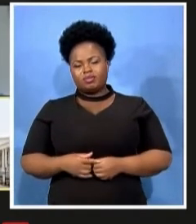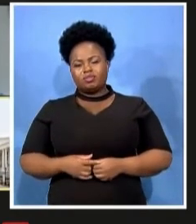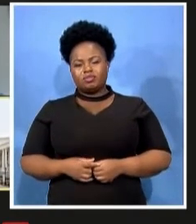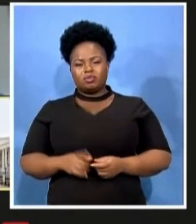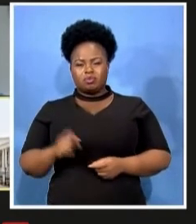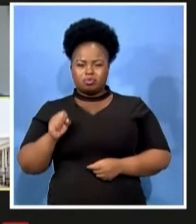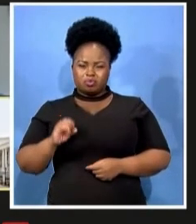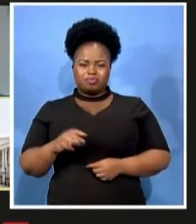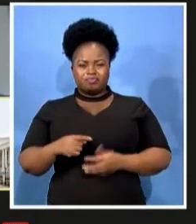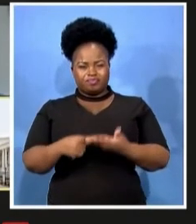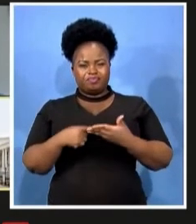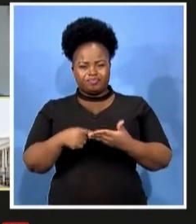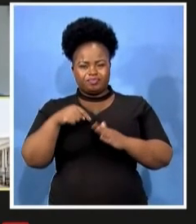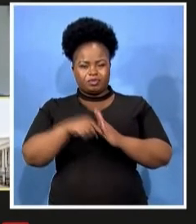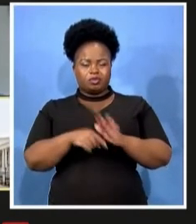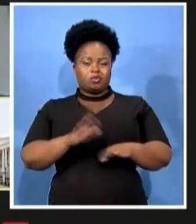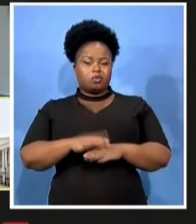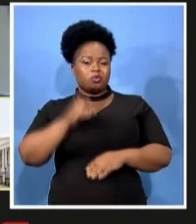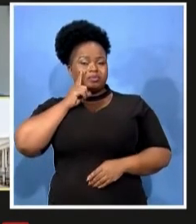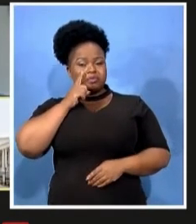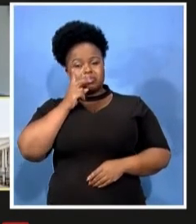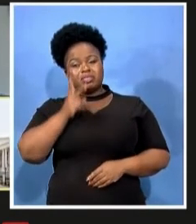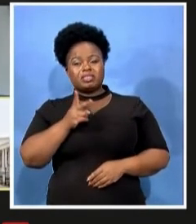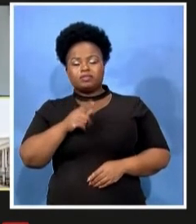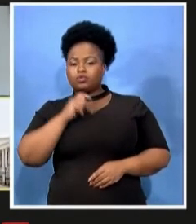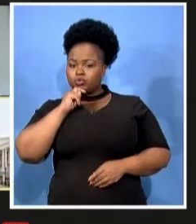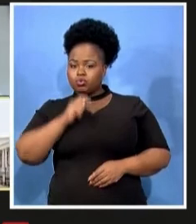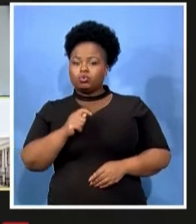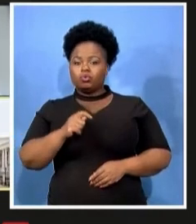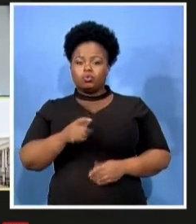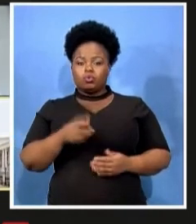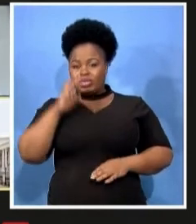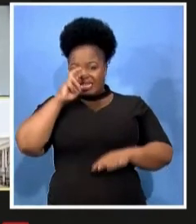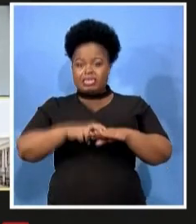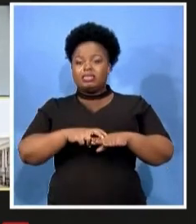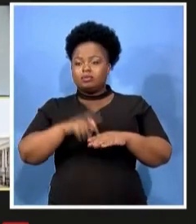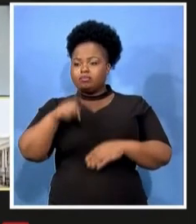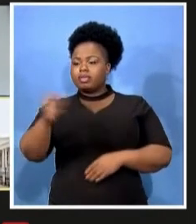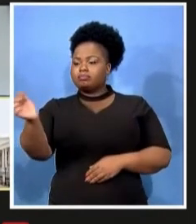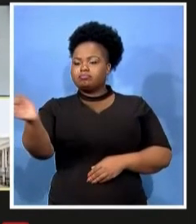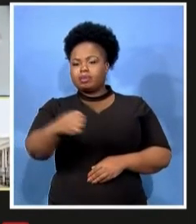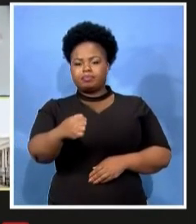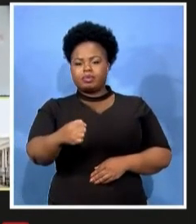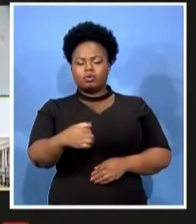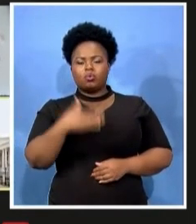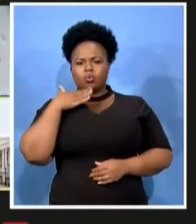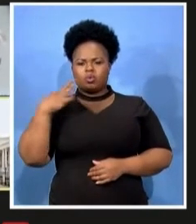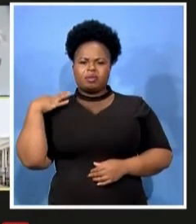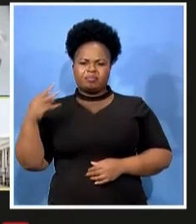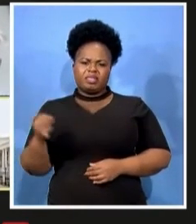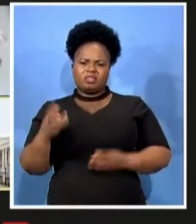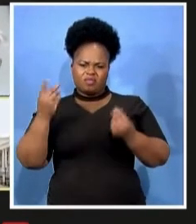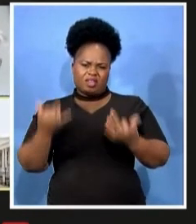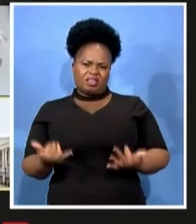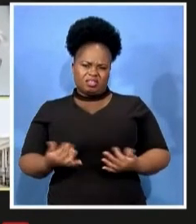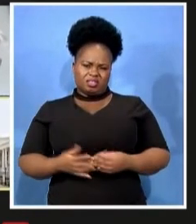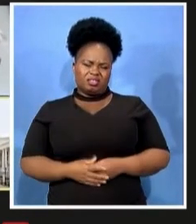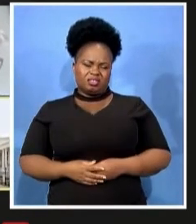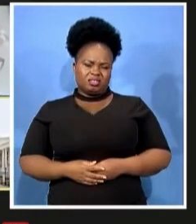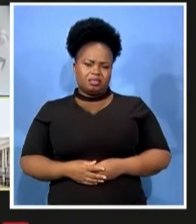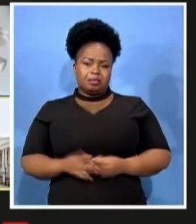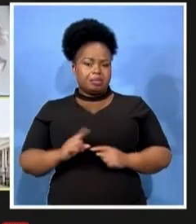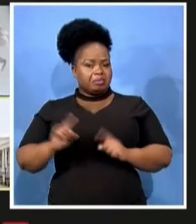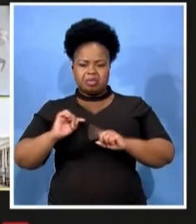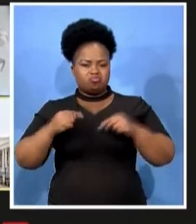is going to be a need, which I'm not going to oppose, of us having a meeting with the Minister